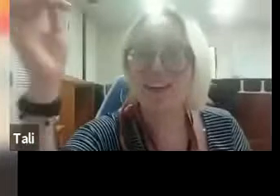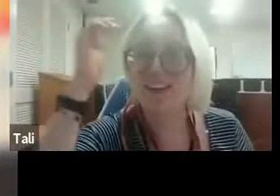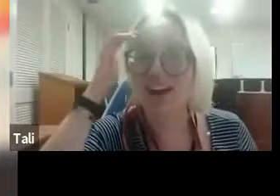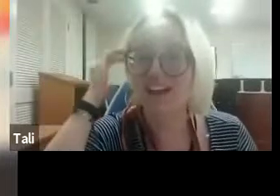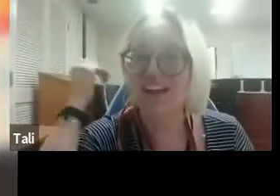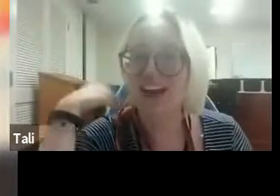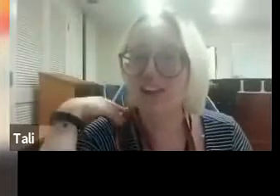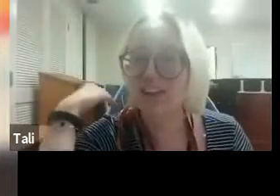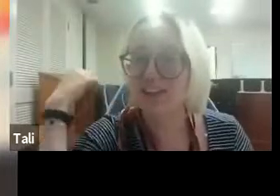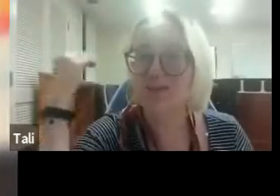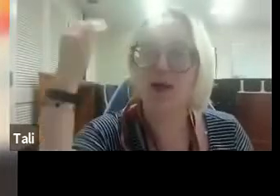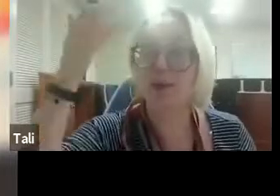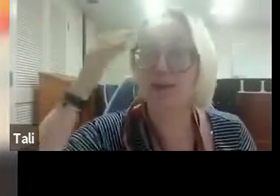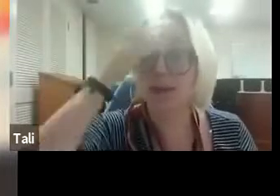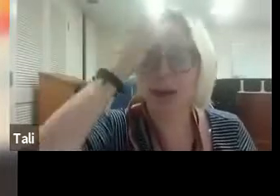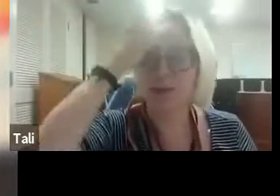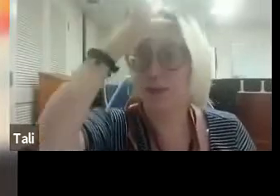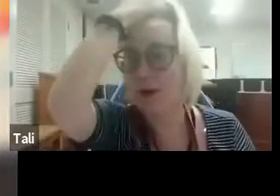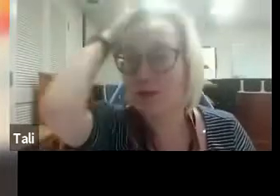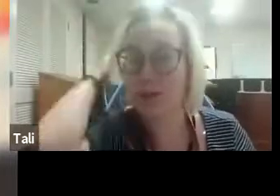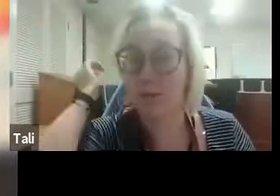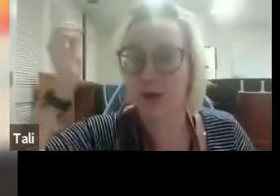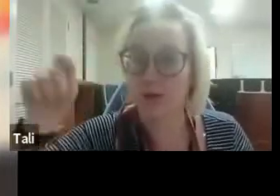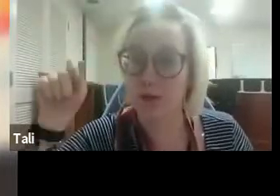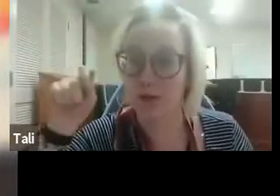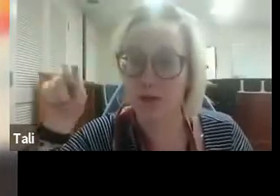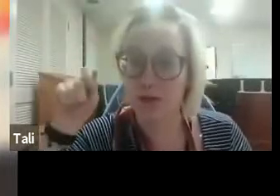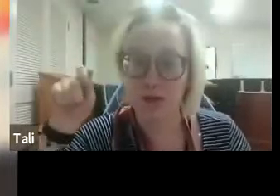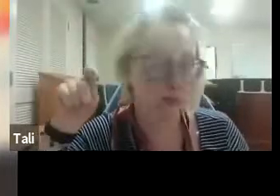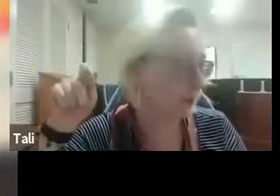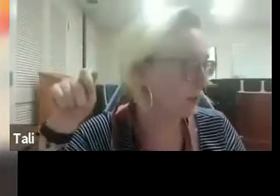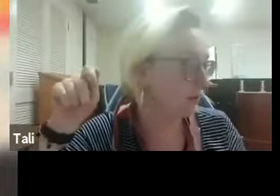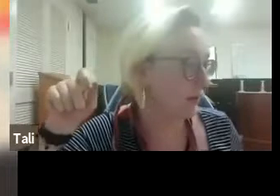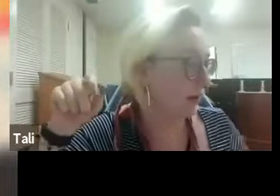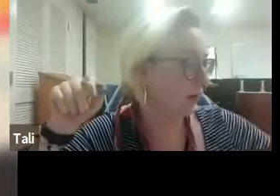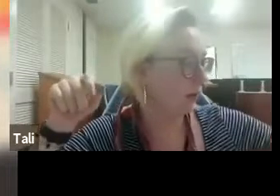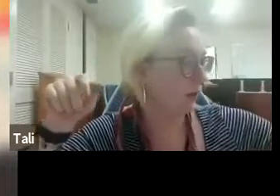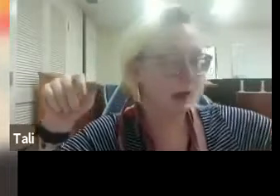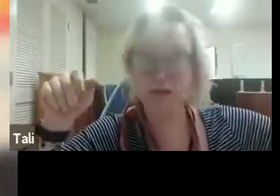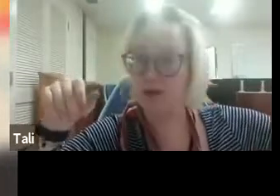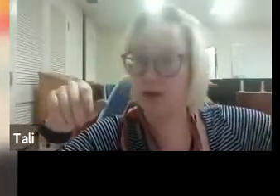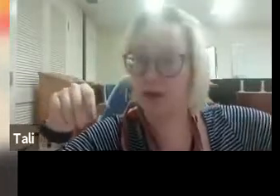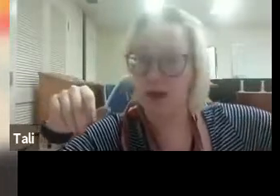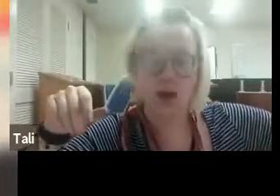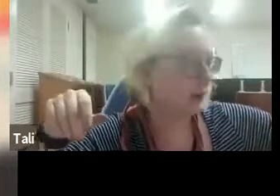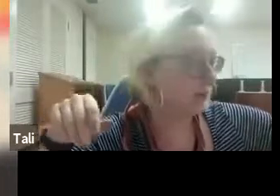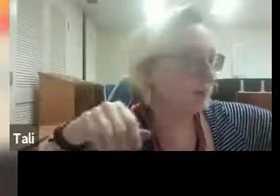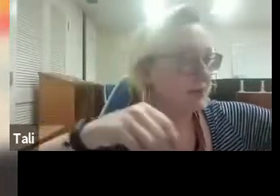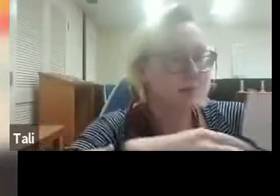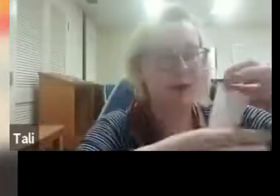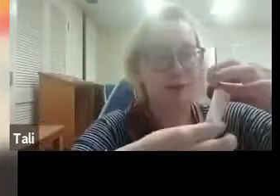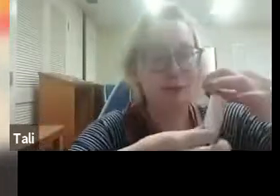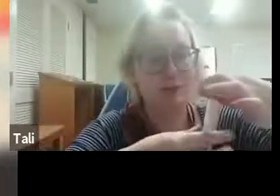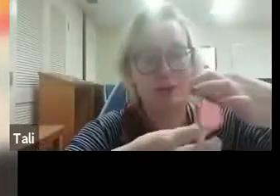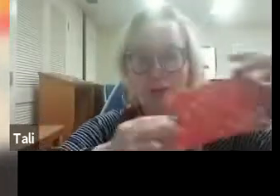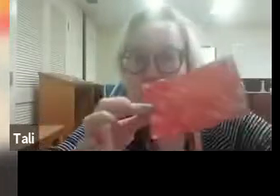I apologize. I actually, I meant to ask a question about the printmaking activity. Okay.